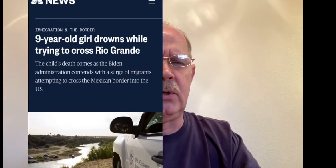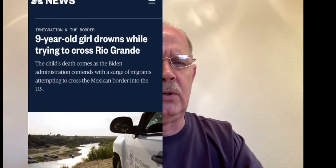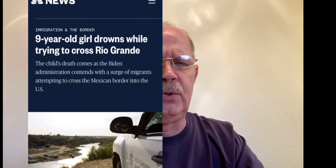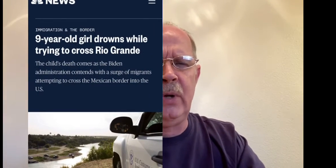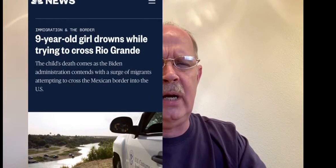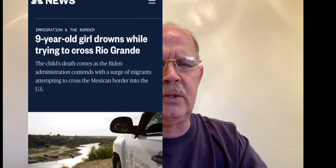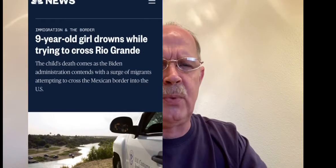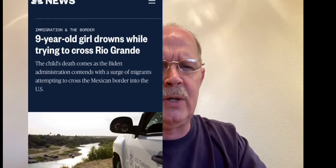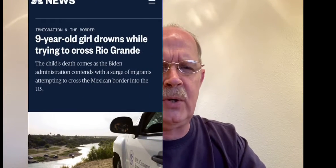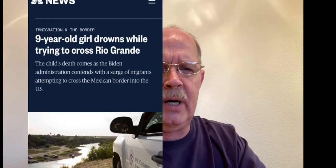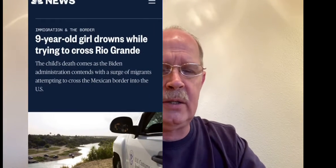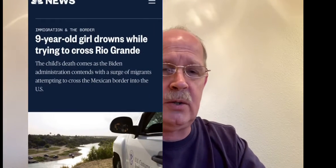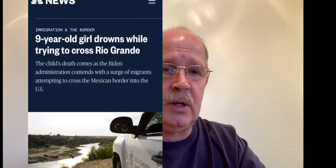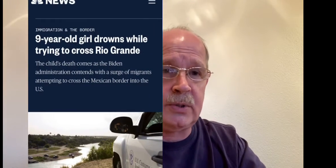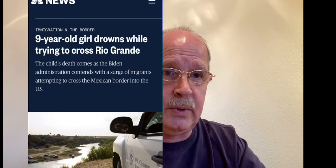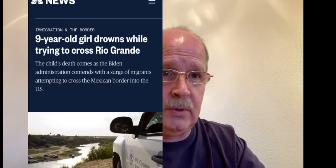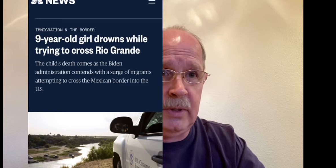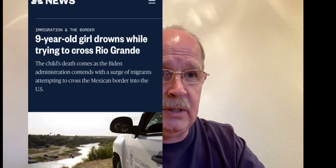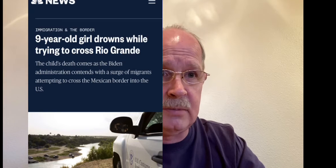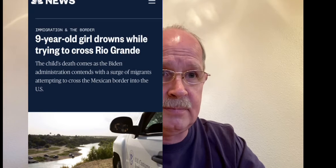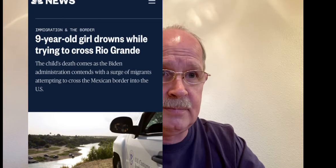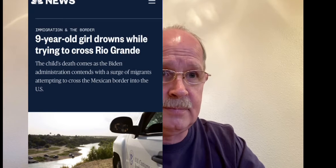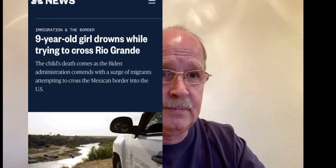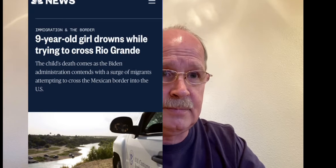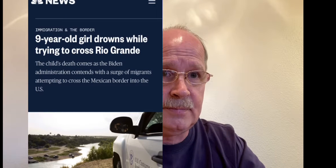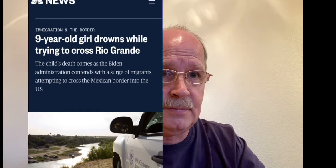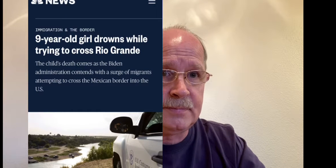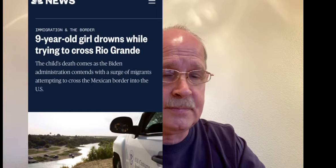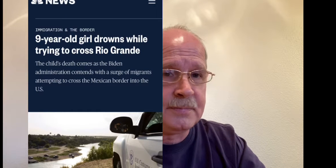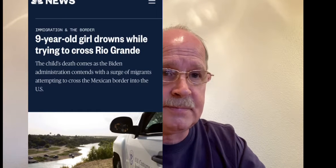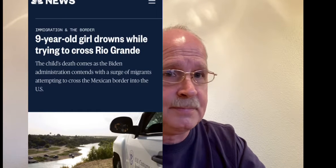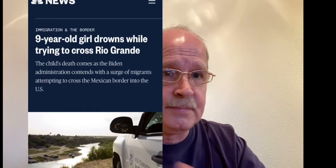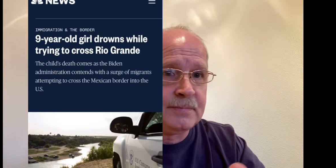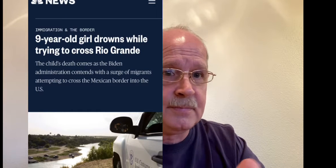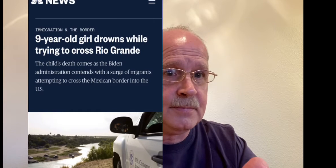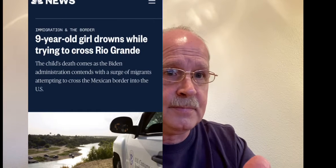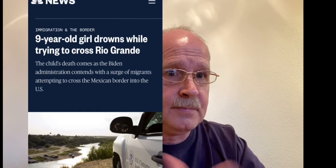9-year-old girl drowns while trying to cross Rio Grande.